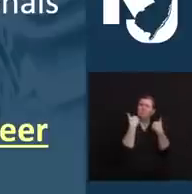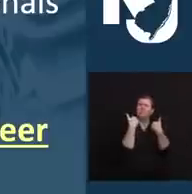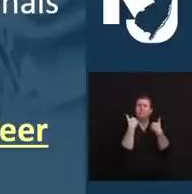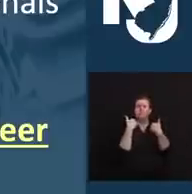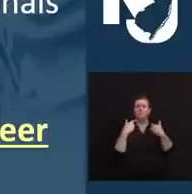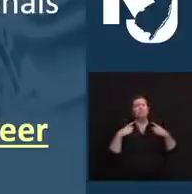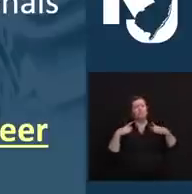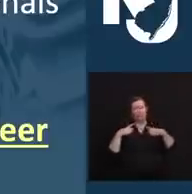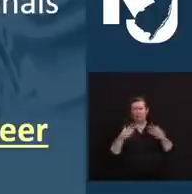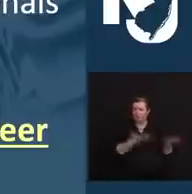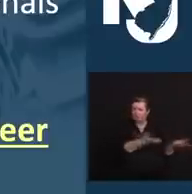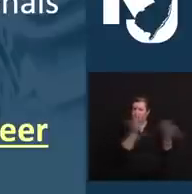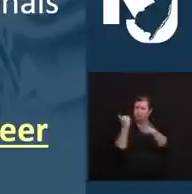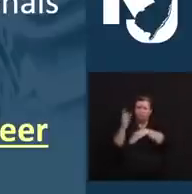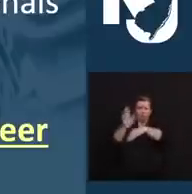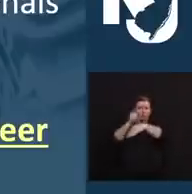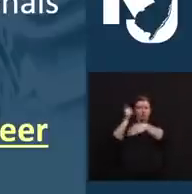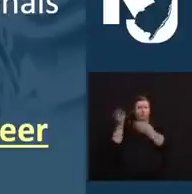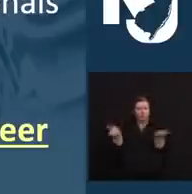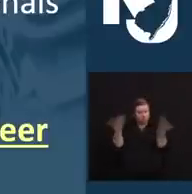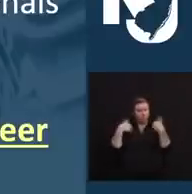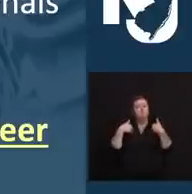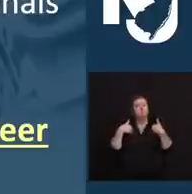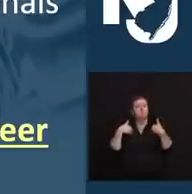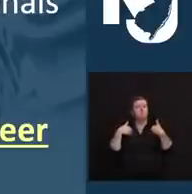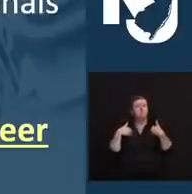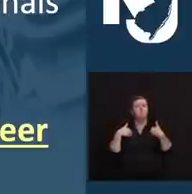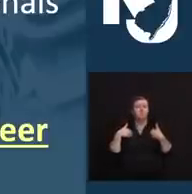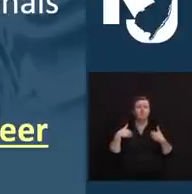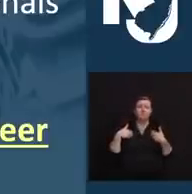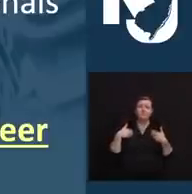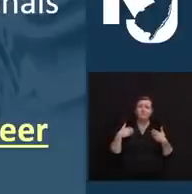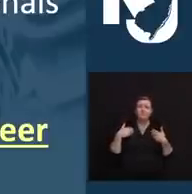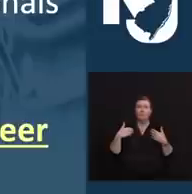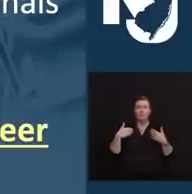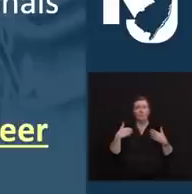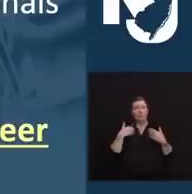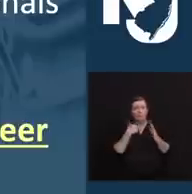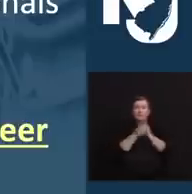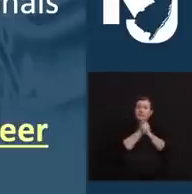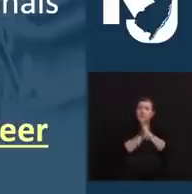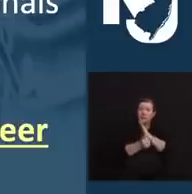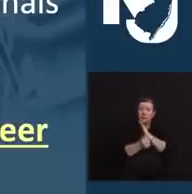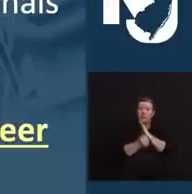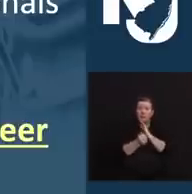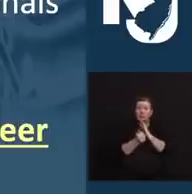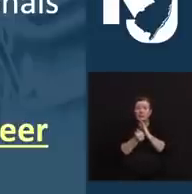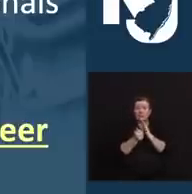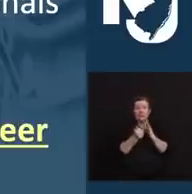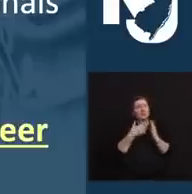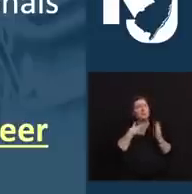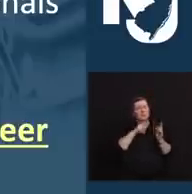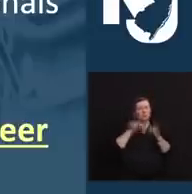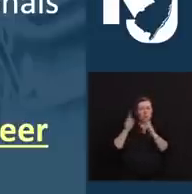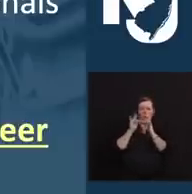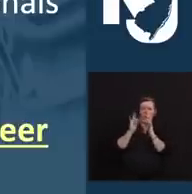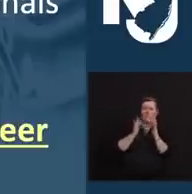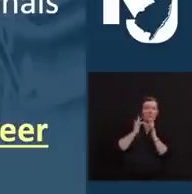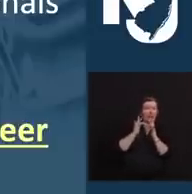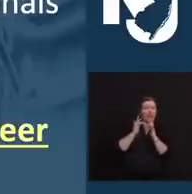We're asking for it again. Please visit that website. The address is known to you all if you've been